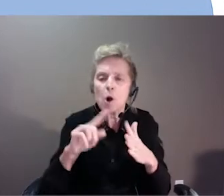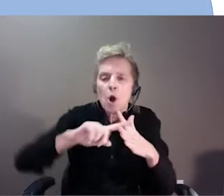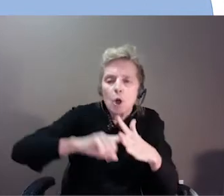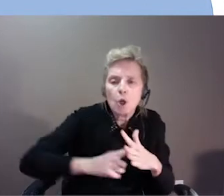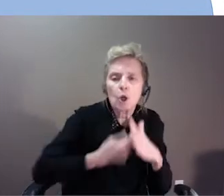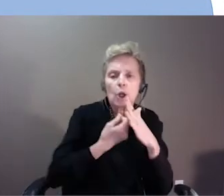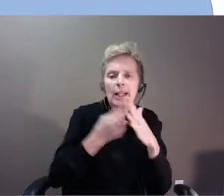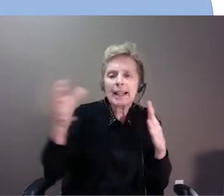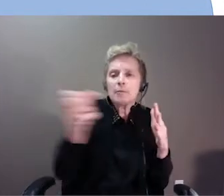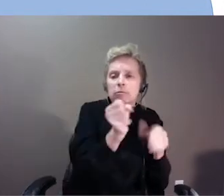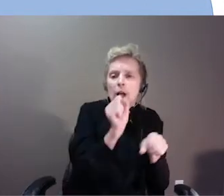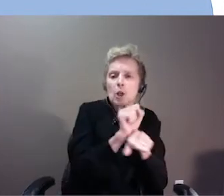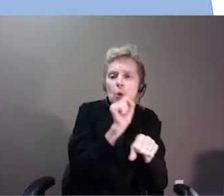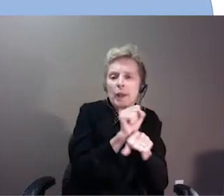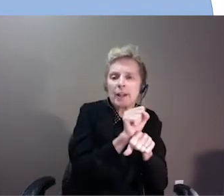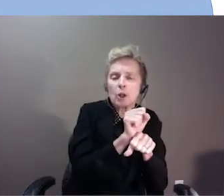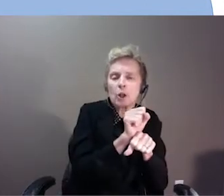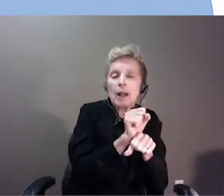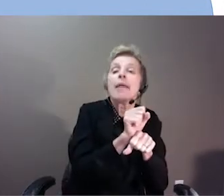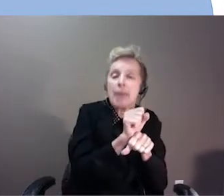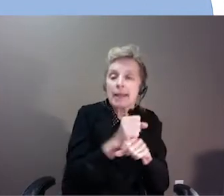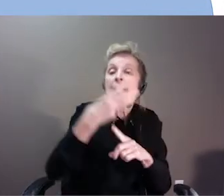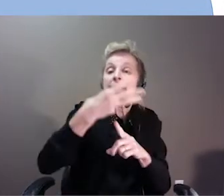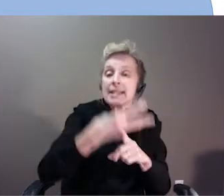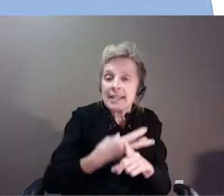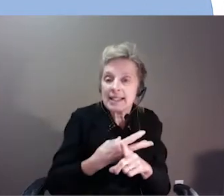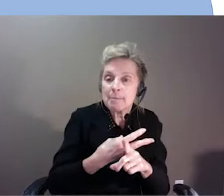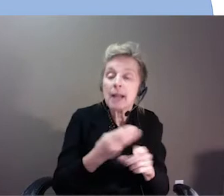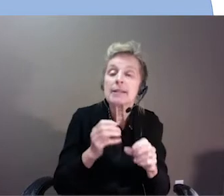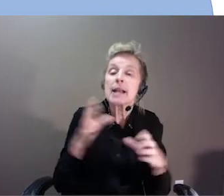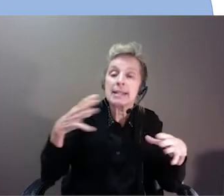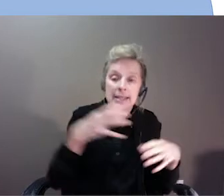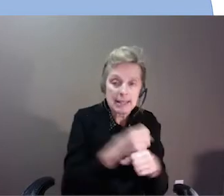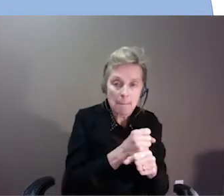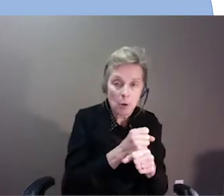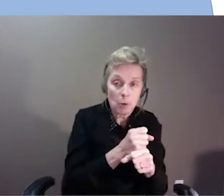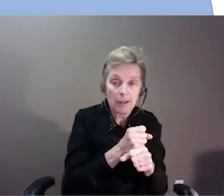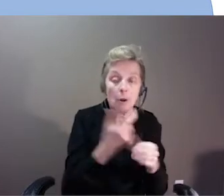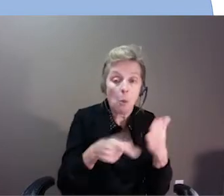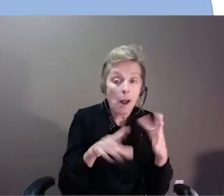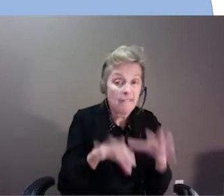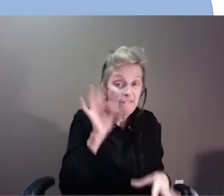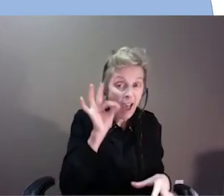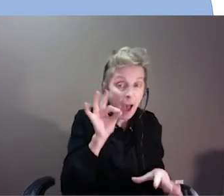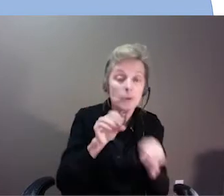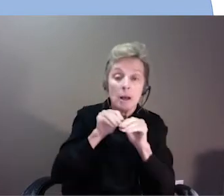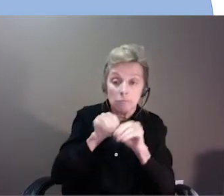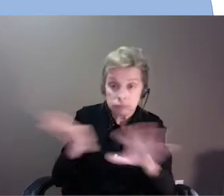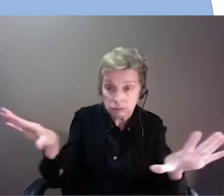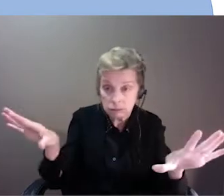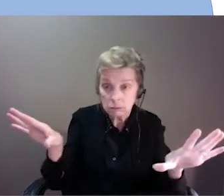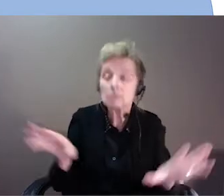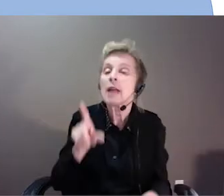that up in 6 months with a summary that we provide to all participants about the findings from the first round, and we ask them